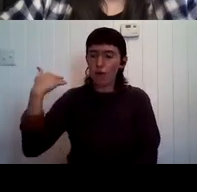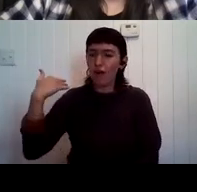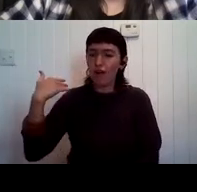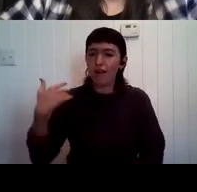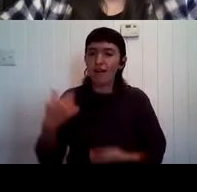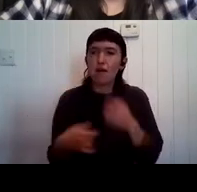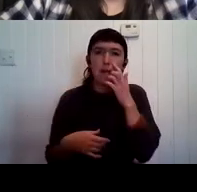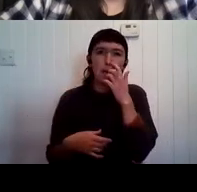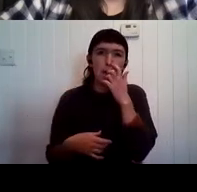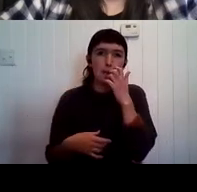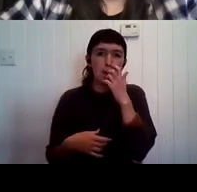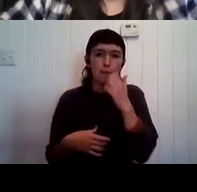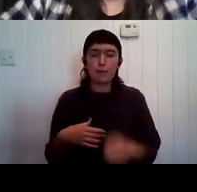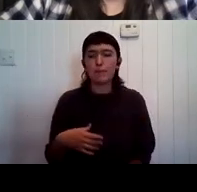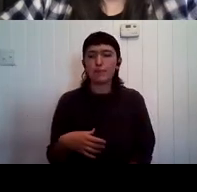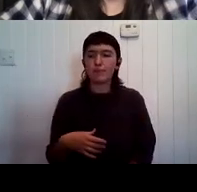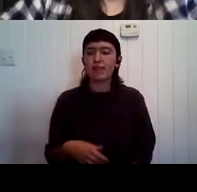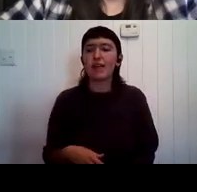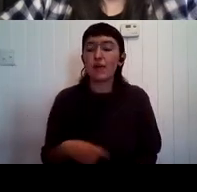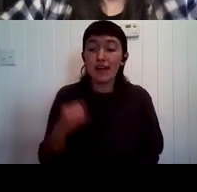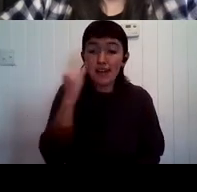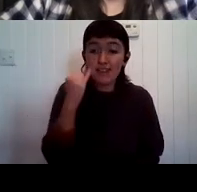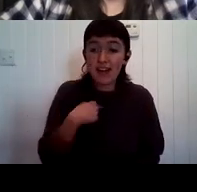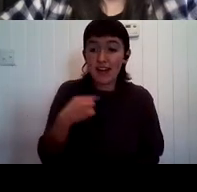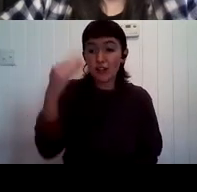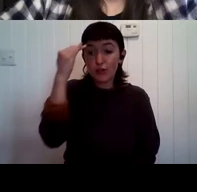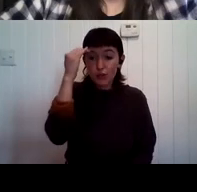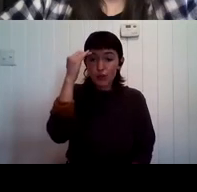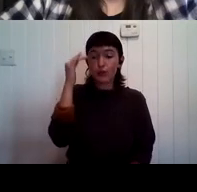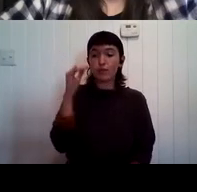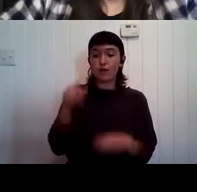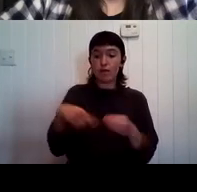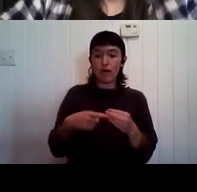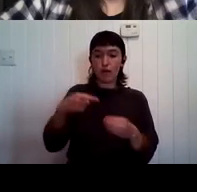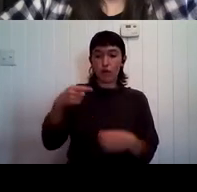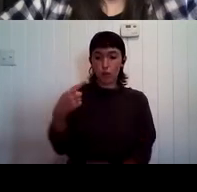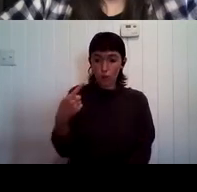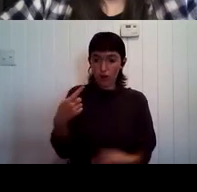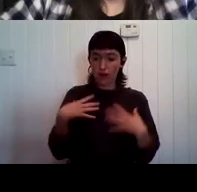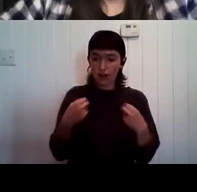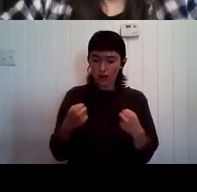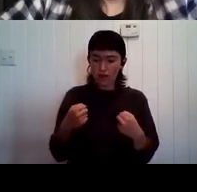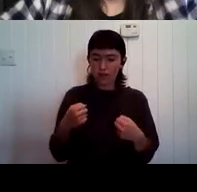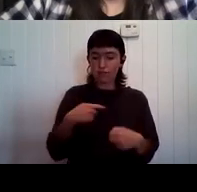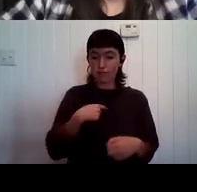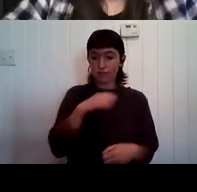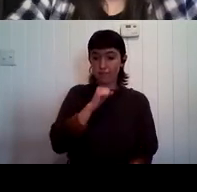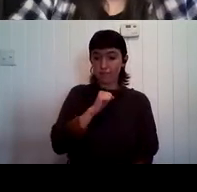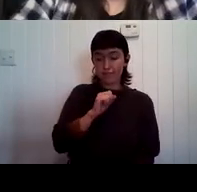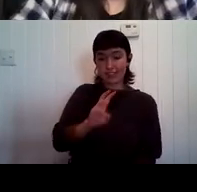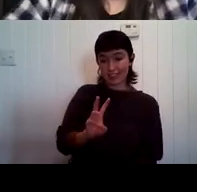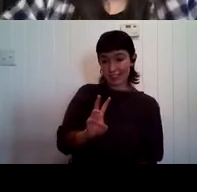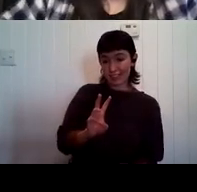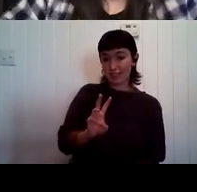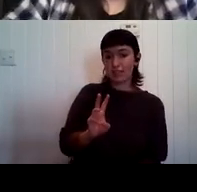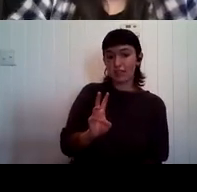degree? If I knew this when I was 6 years old, would I have changed the way I treated the environment? Would I have, say, picked